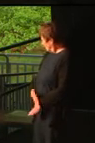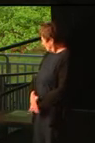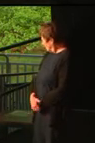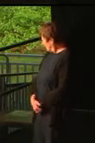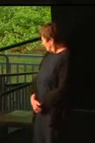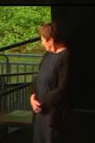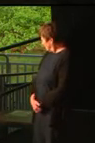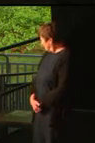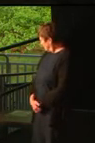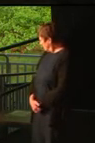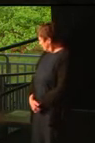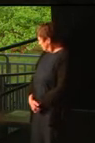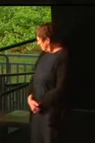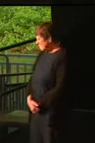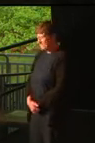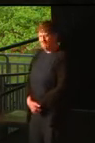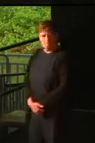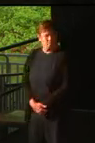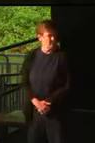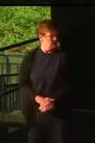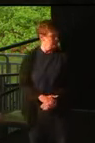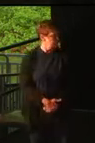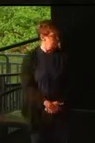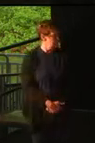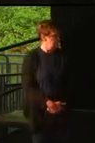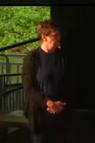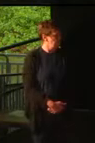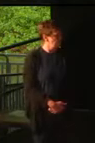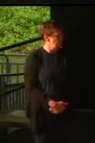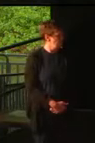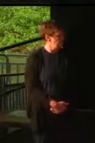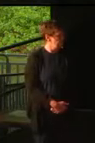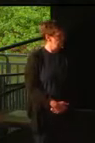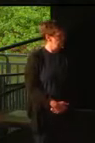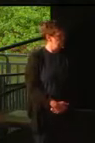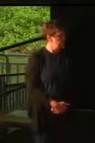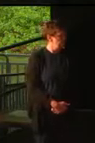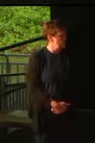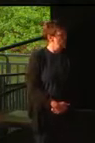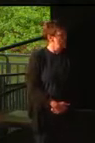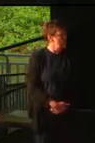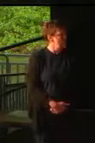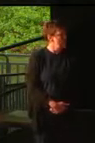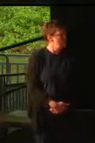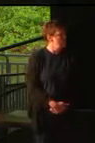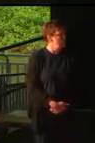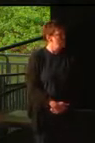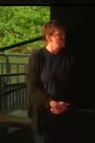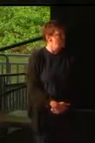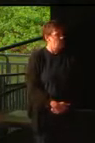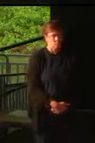Victoria Nicole Robidoux, summa cum laude, liberal arts.